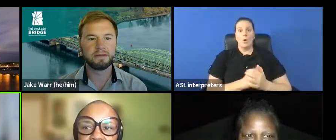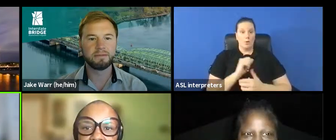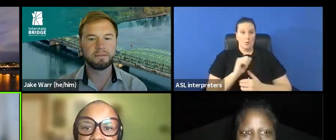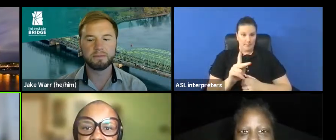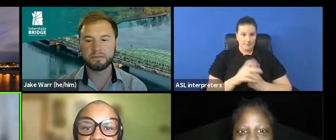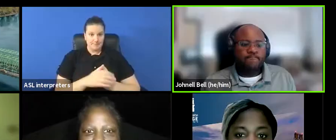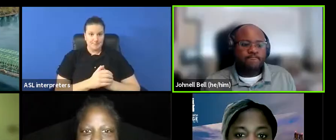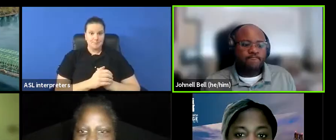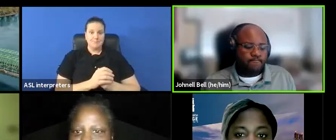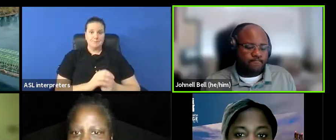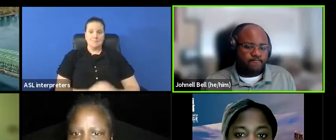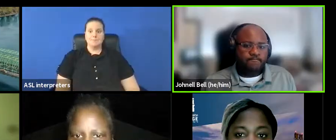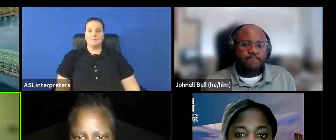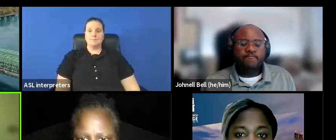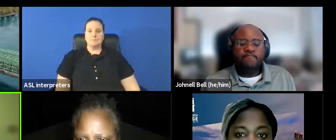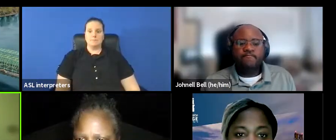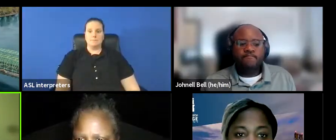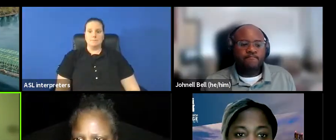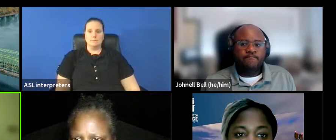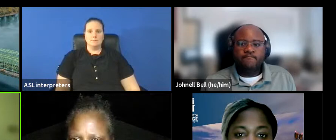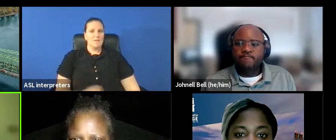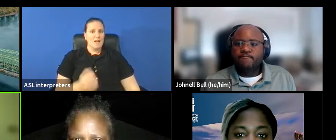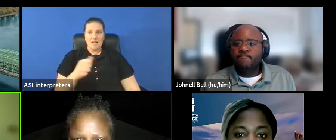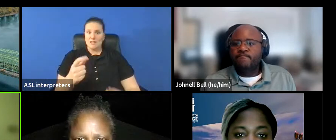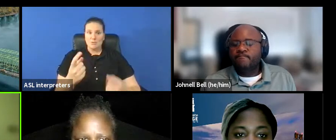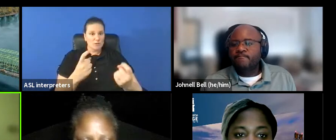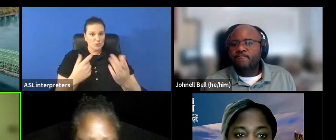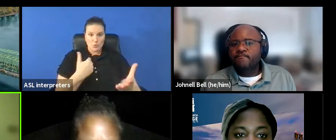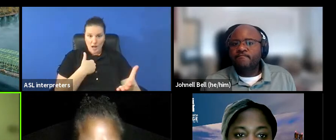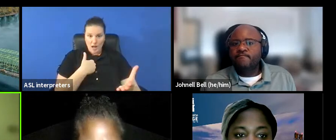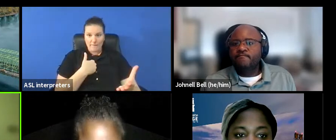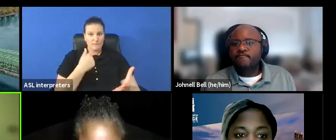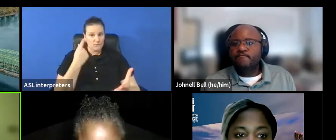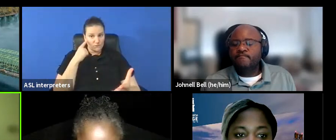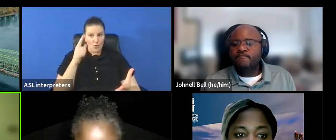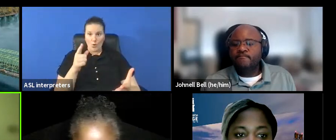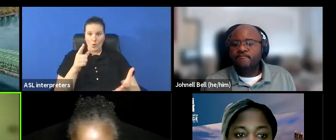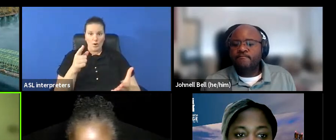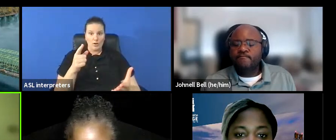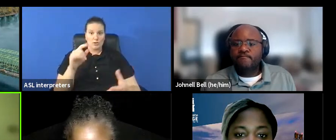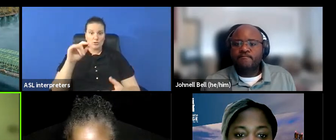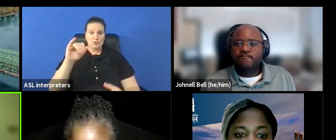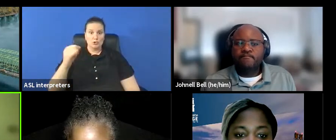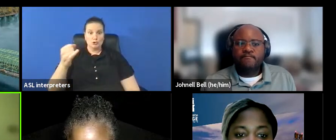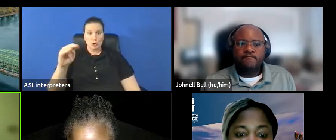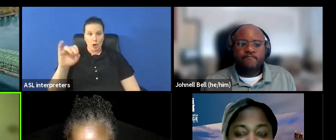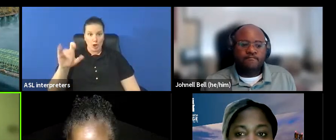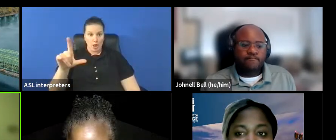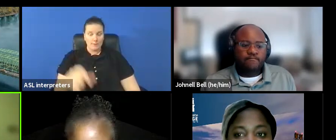So does anybody have any questions for Janelle?